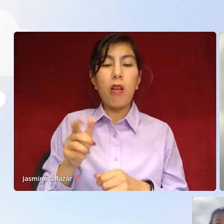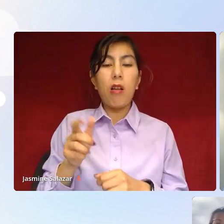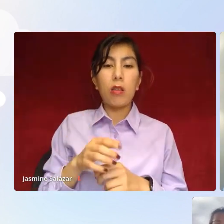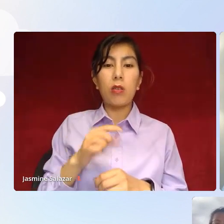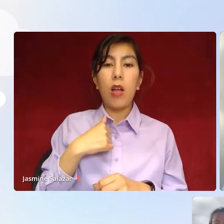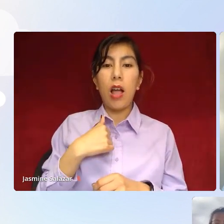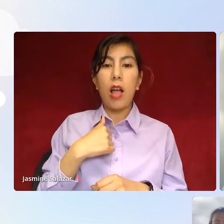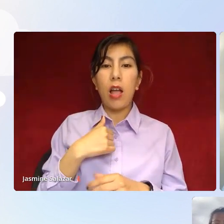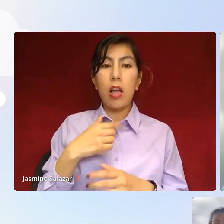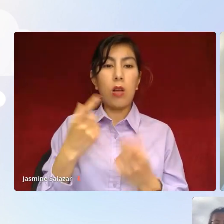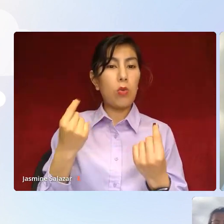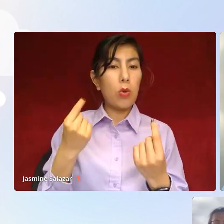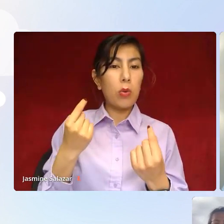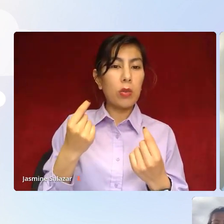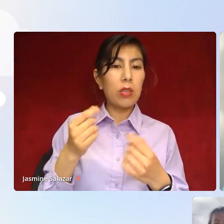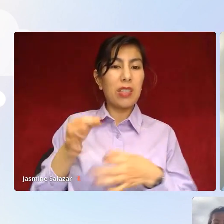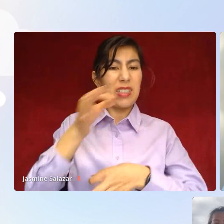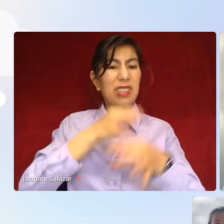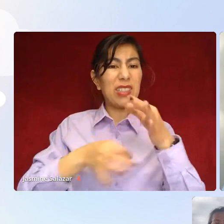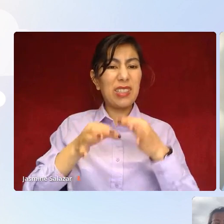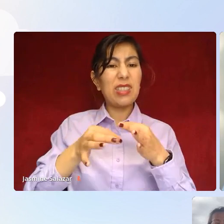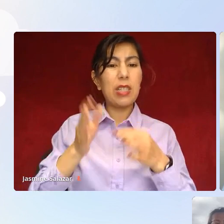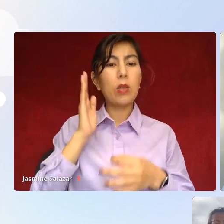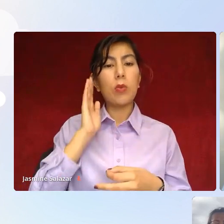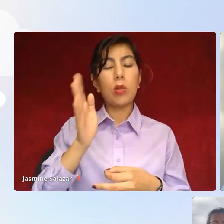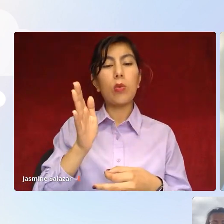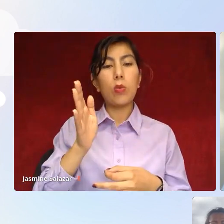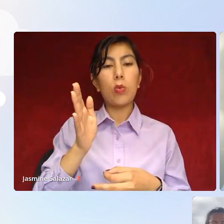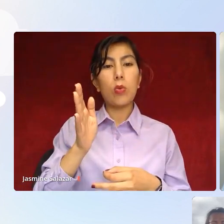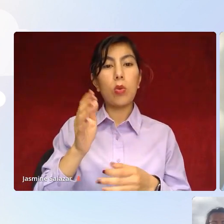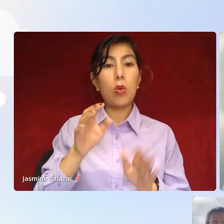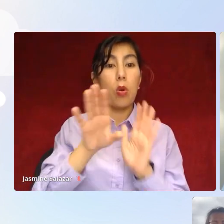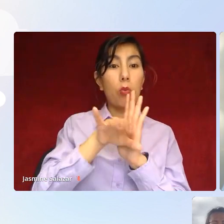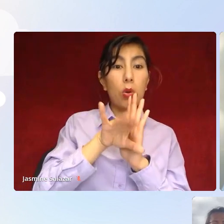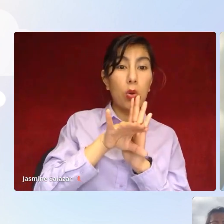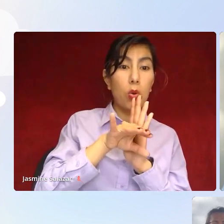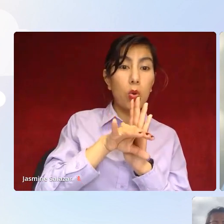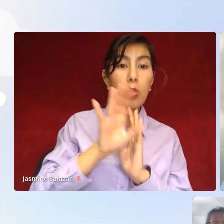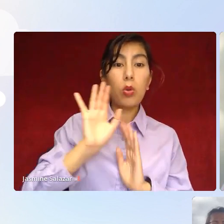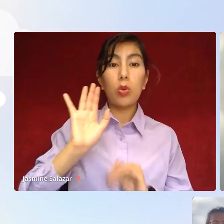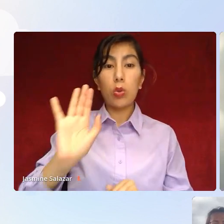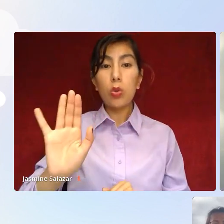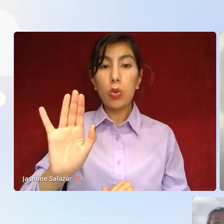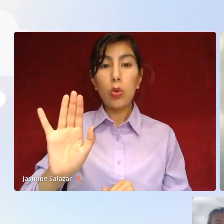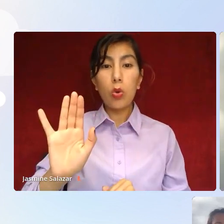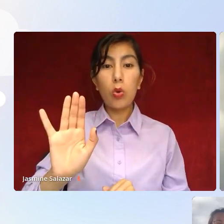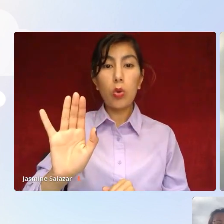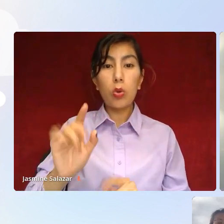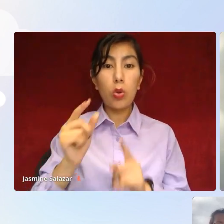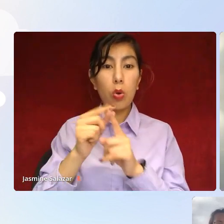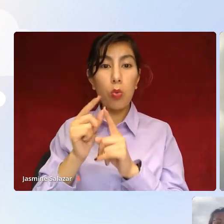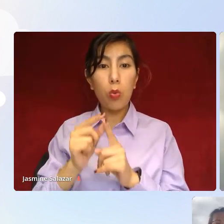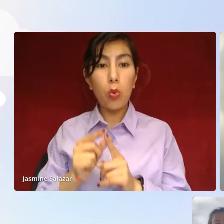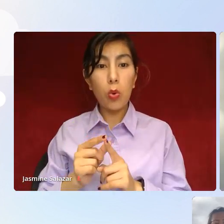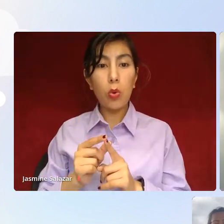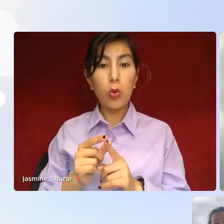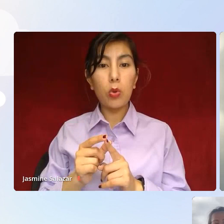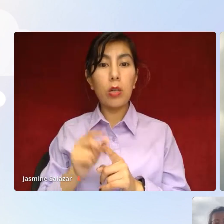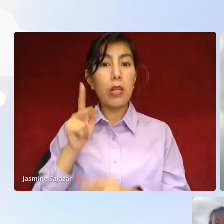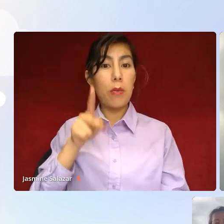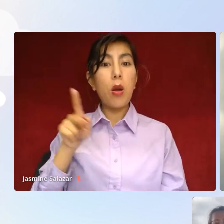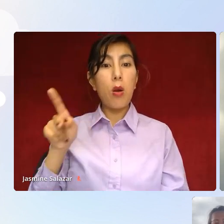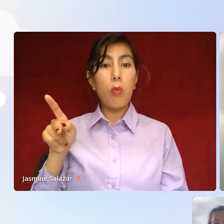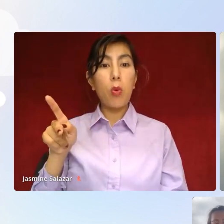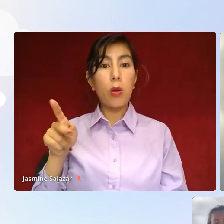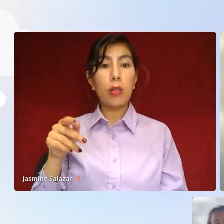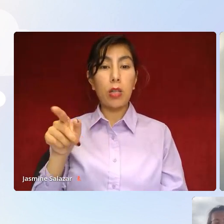What we will do instead is that we will record your words, your powerful words that I know you have prepared